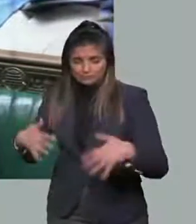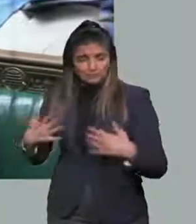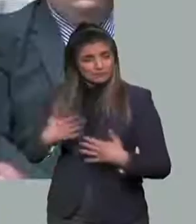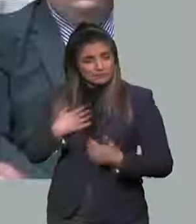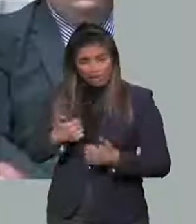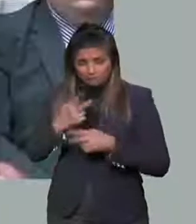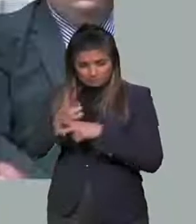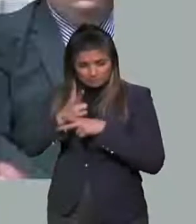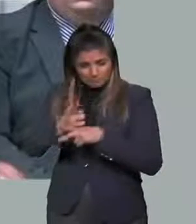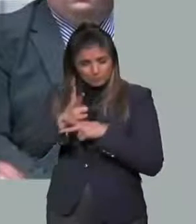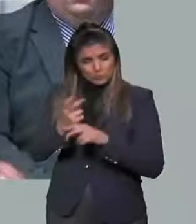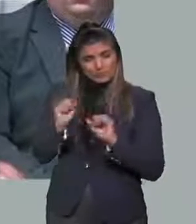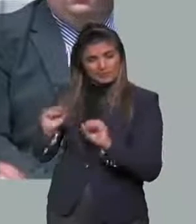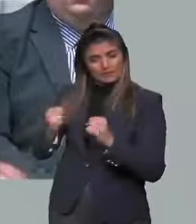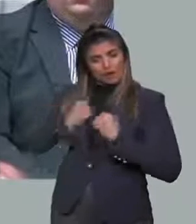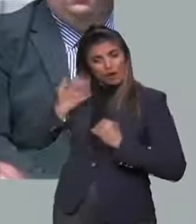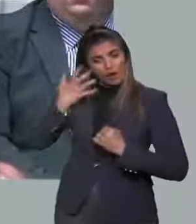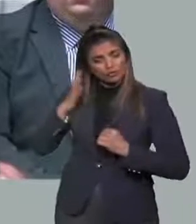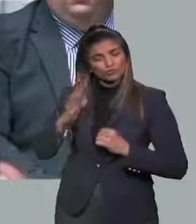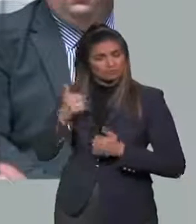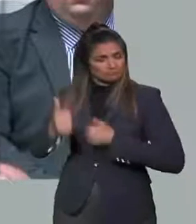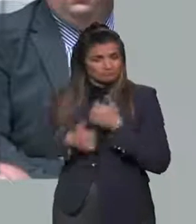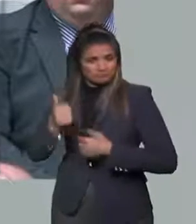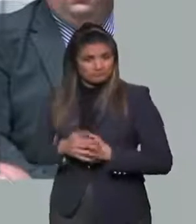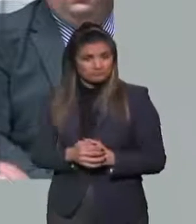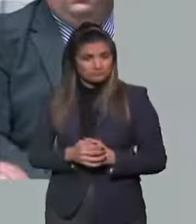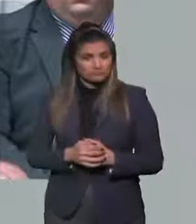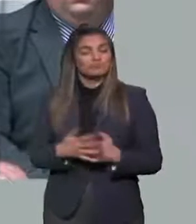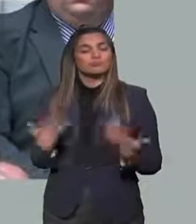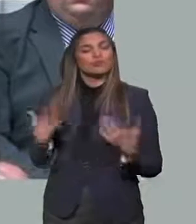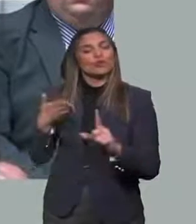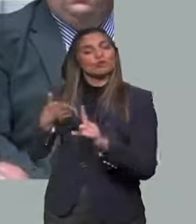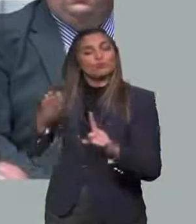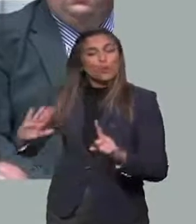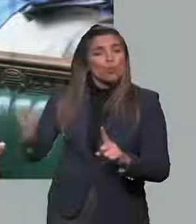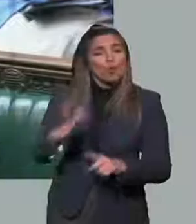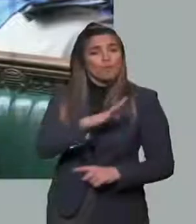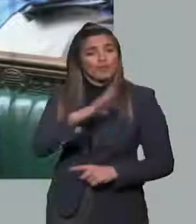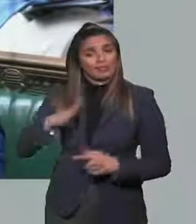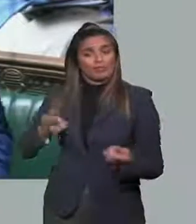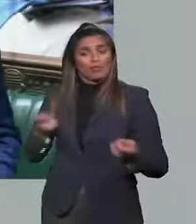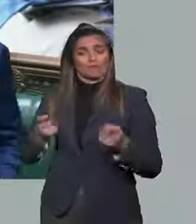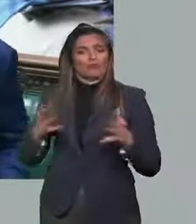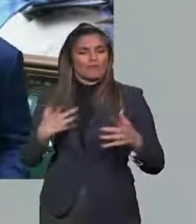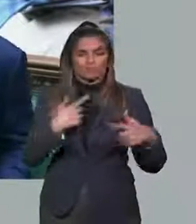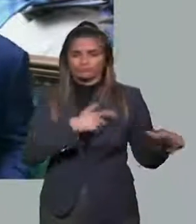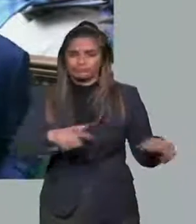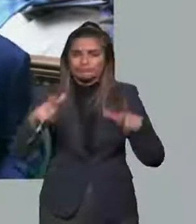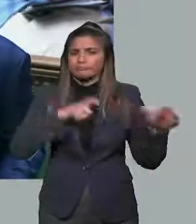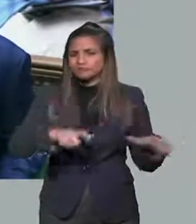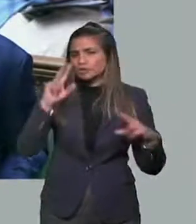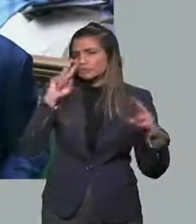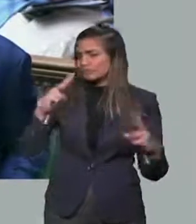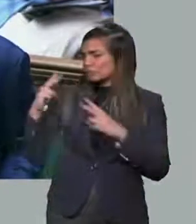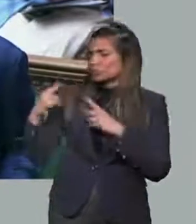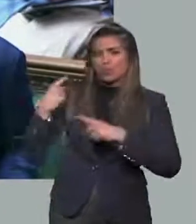to defend this country. She'll know that recognition for all military operations is kept under continuous review, and I know